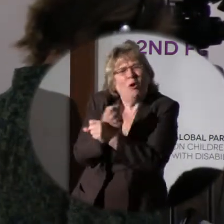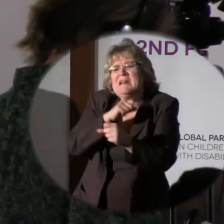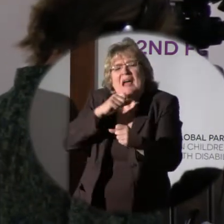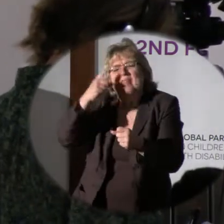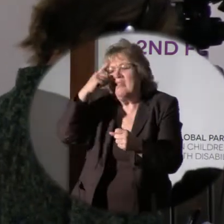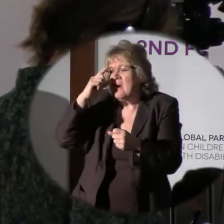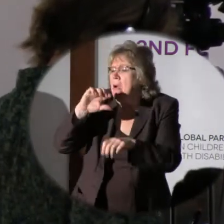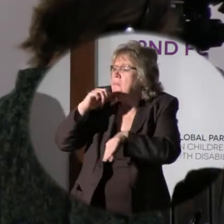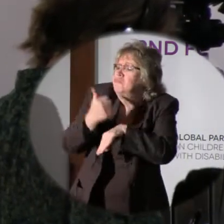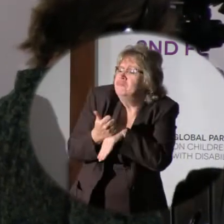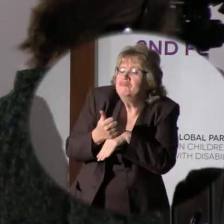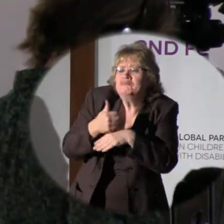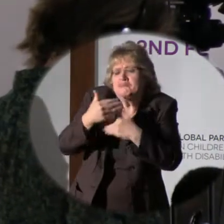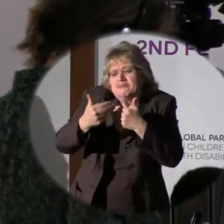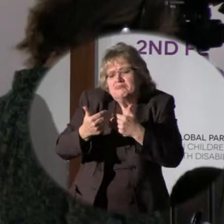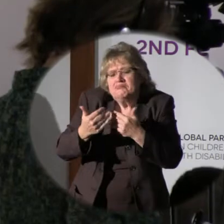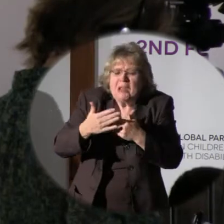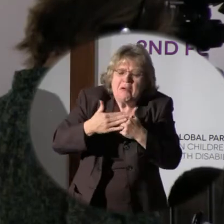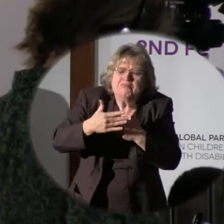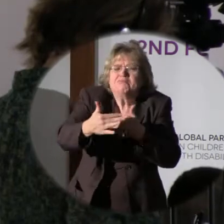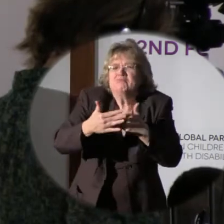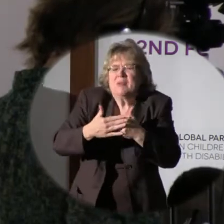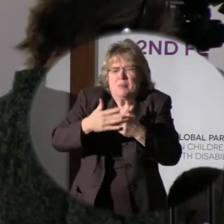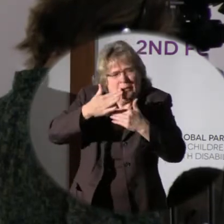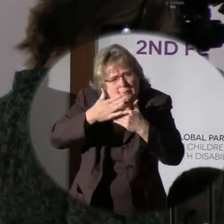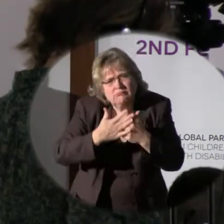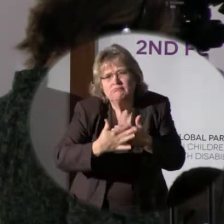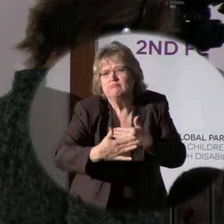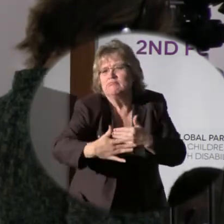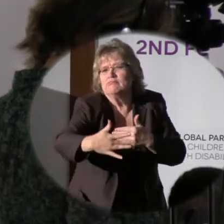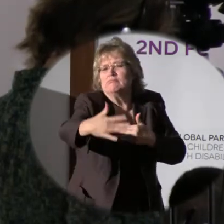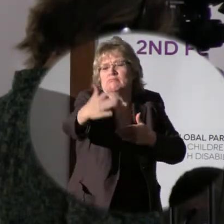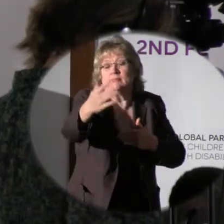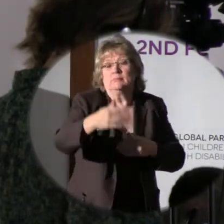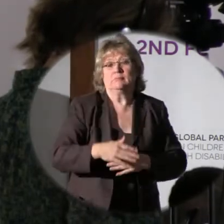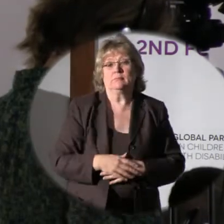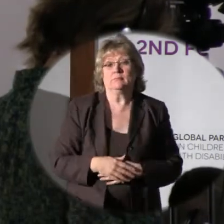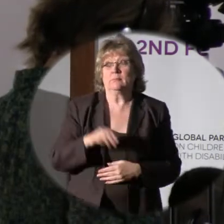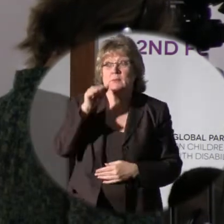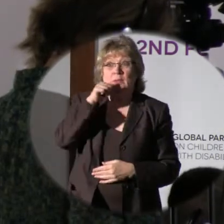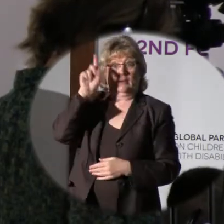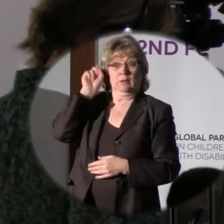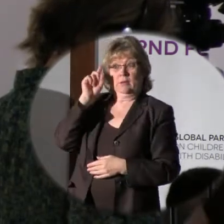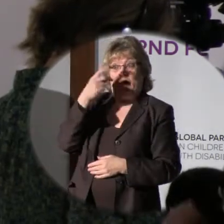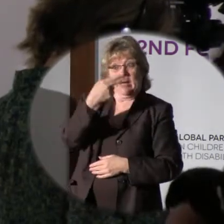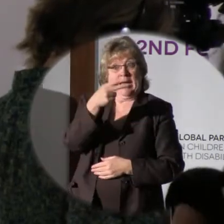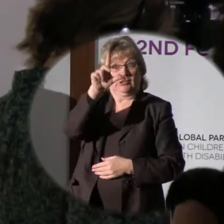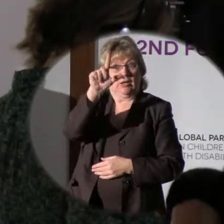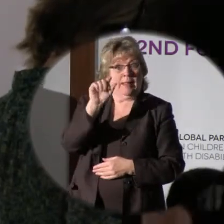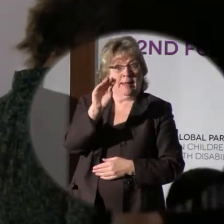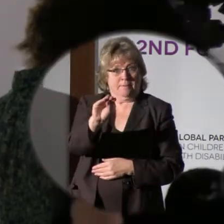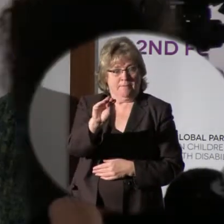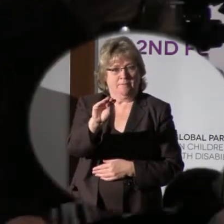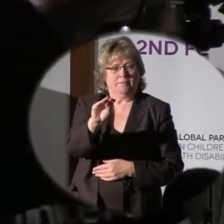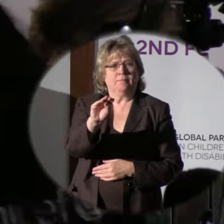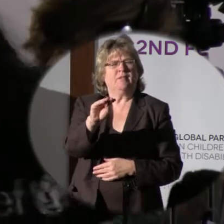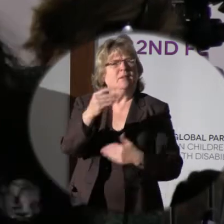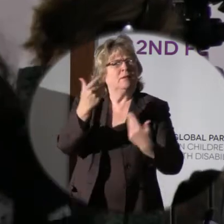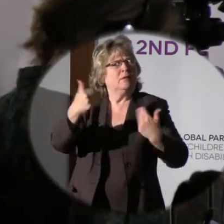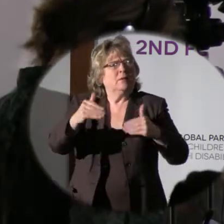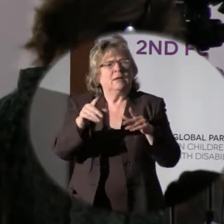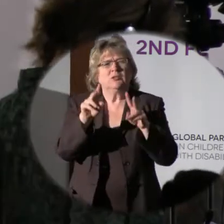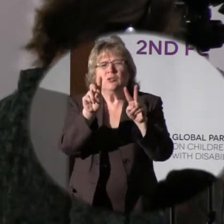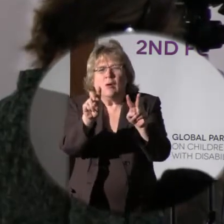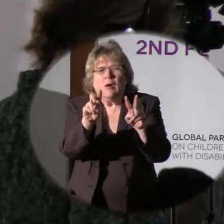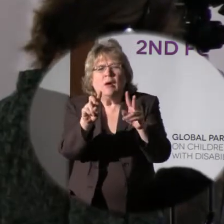The meeting marked an important milestone to readdress the imbalance in